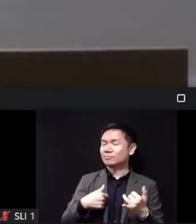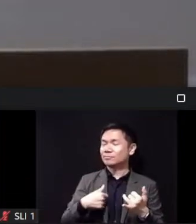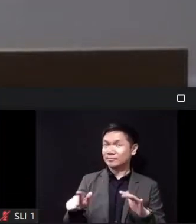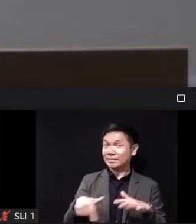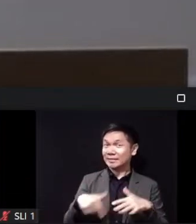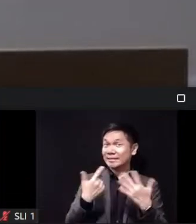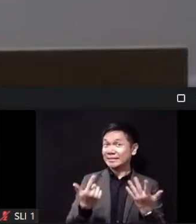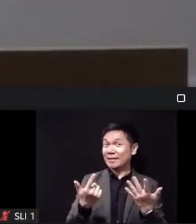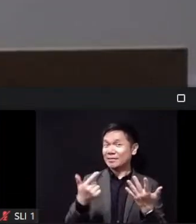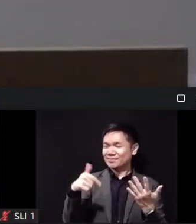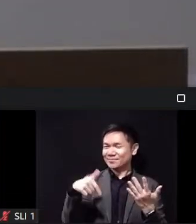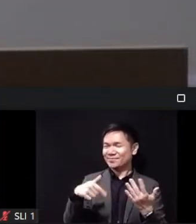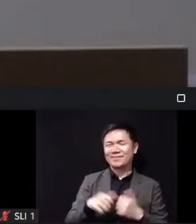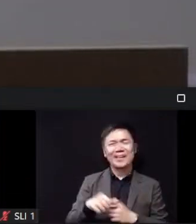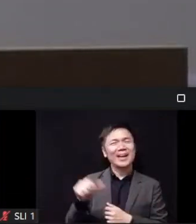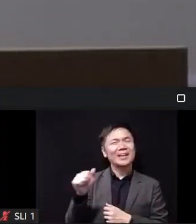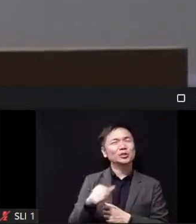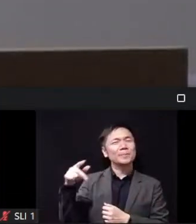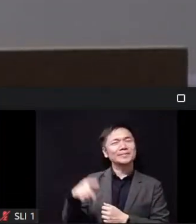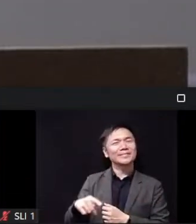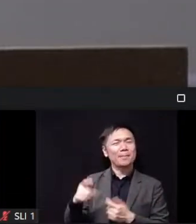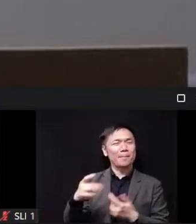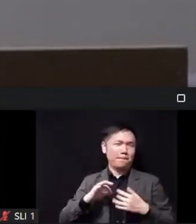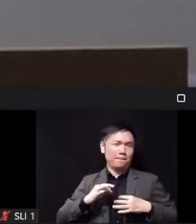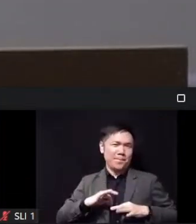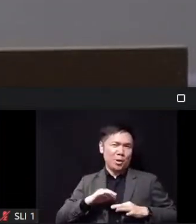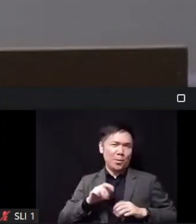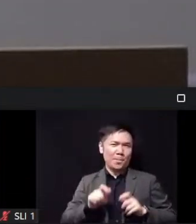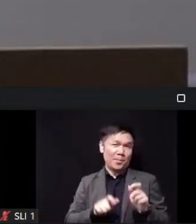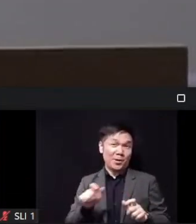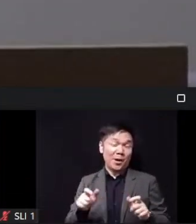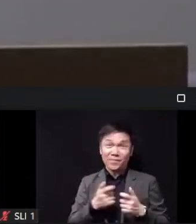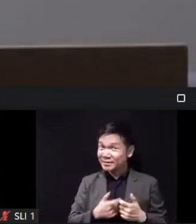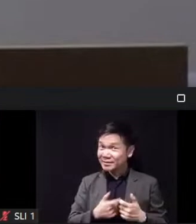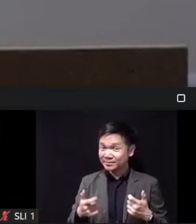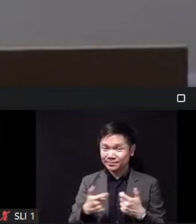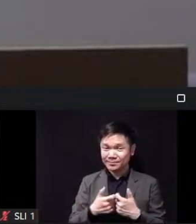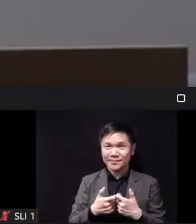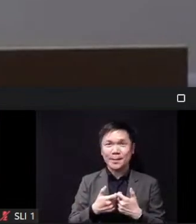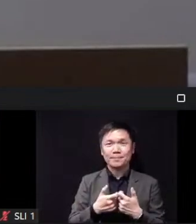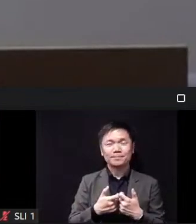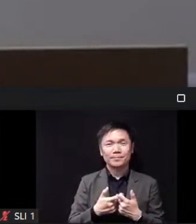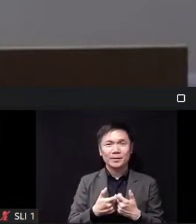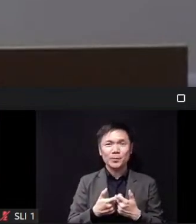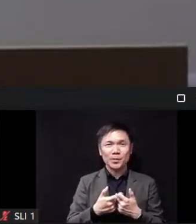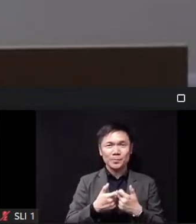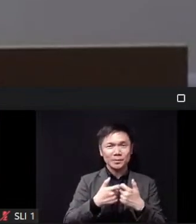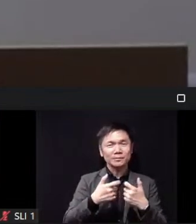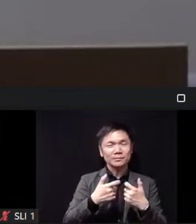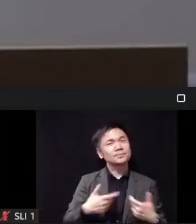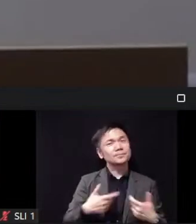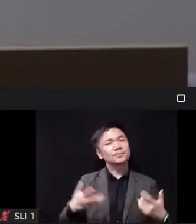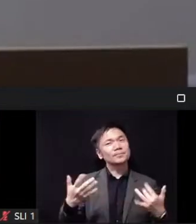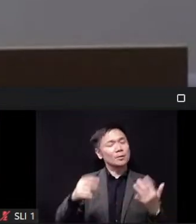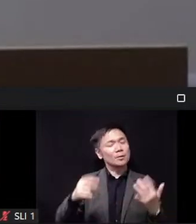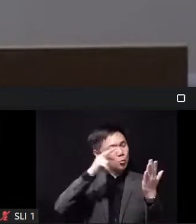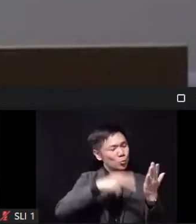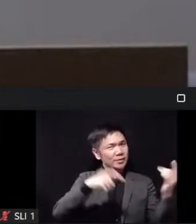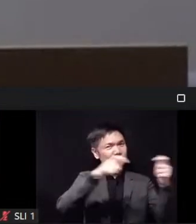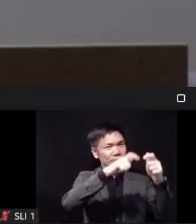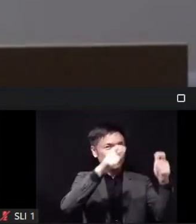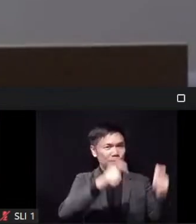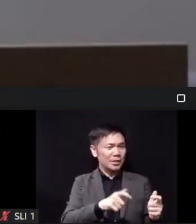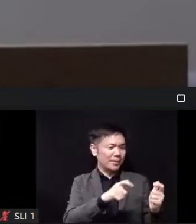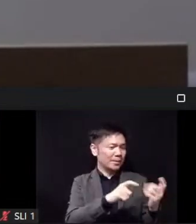7th Asian and Pacific Ministerial Population Conference to take note of the report of the chair